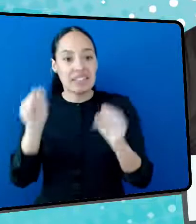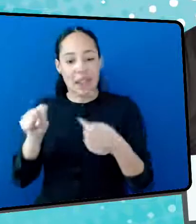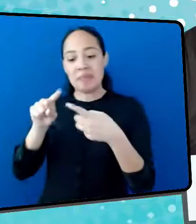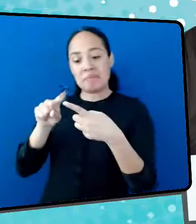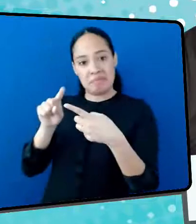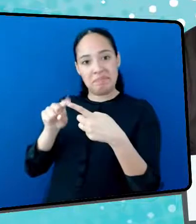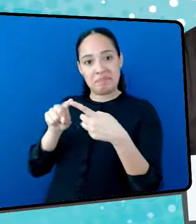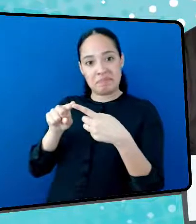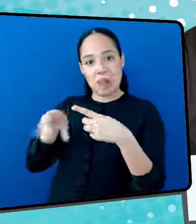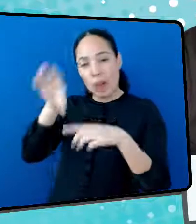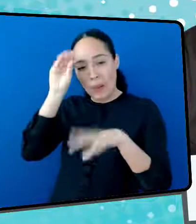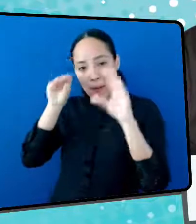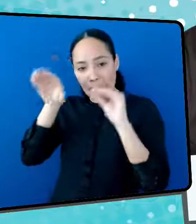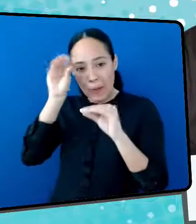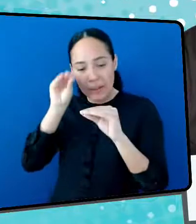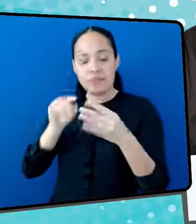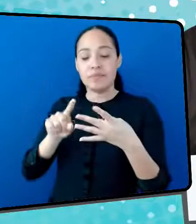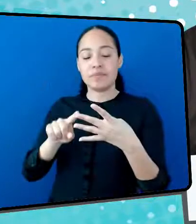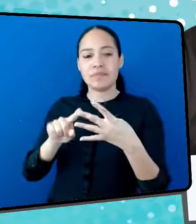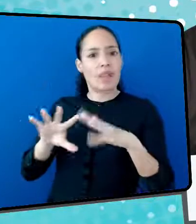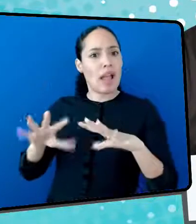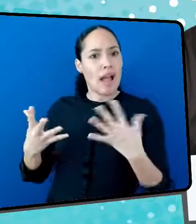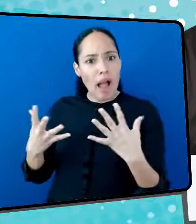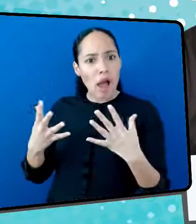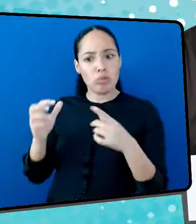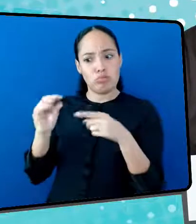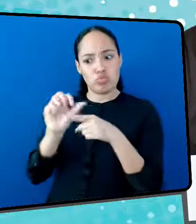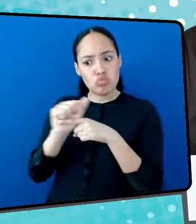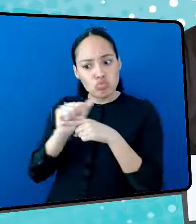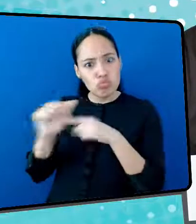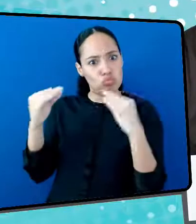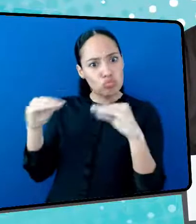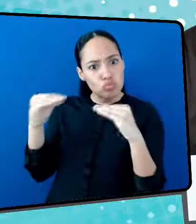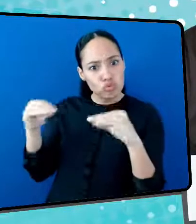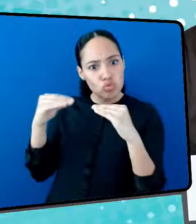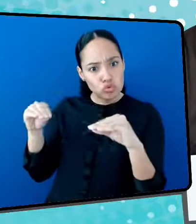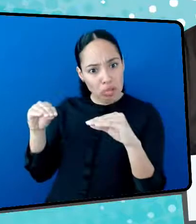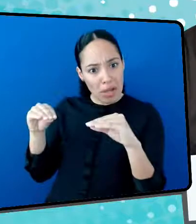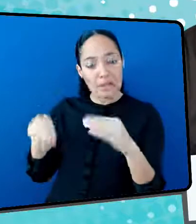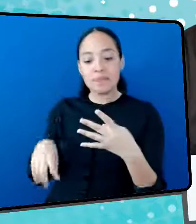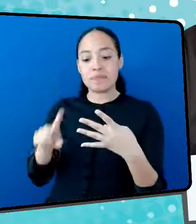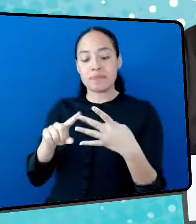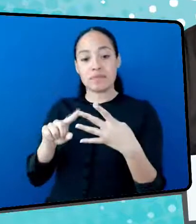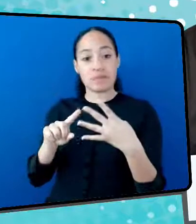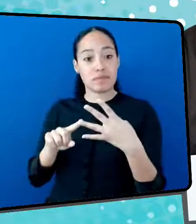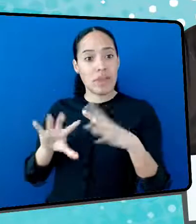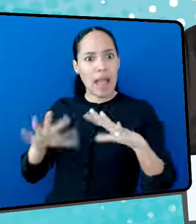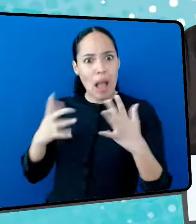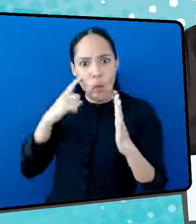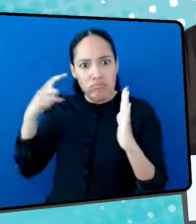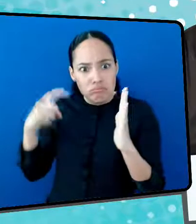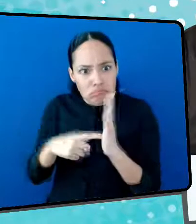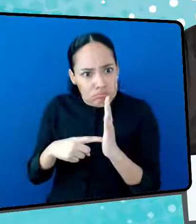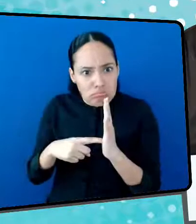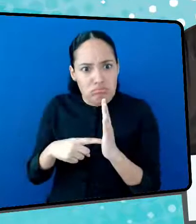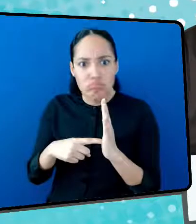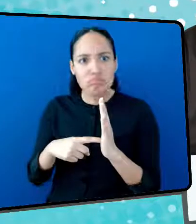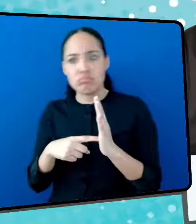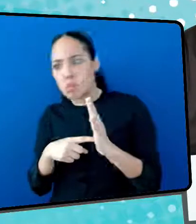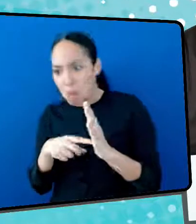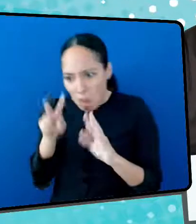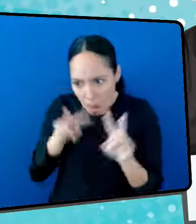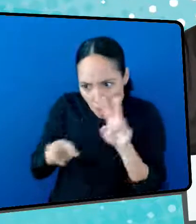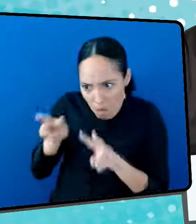Learning. How to detect and mitigate unfairness with Azure Machine Learning. Obviously, Kenji's working in the space of healthcare.